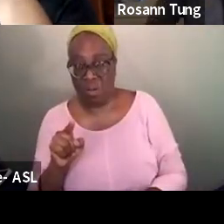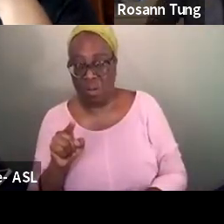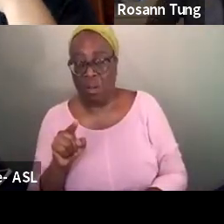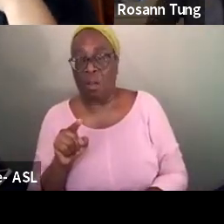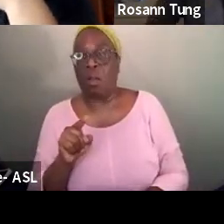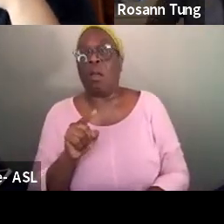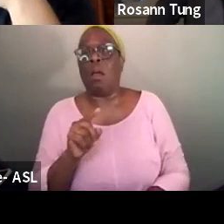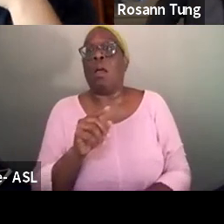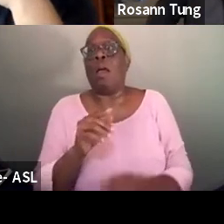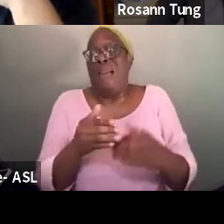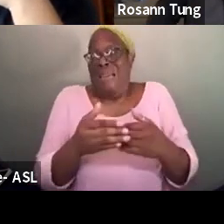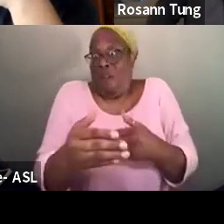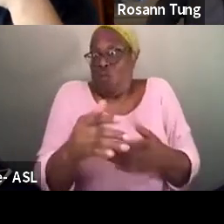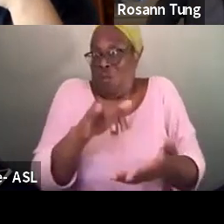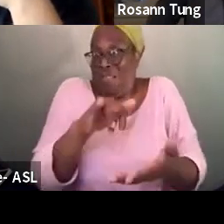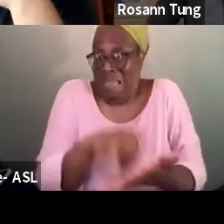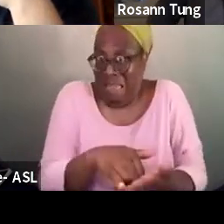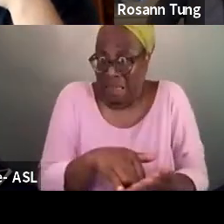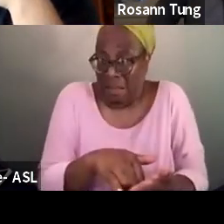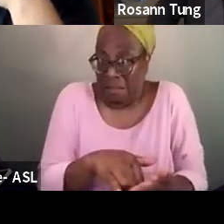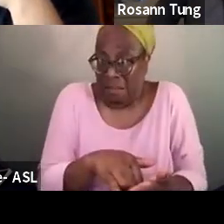moving beyond that,